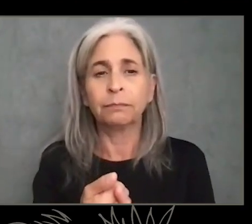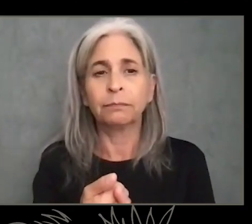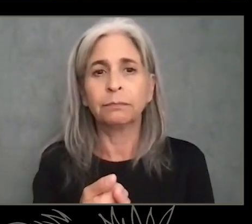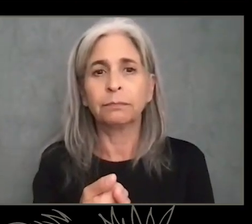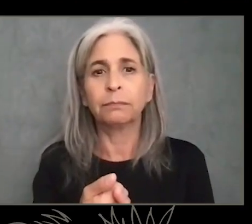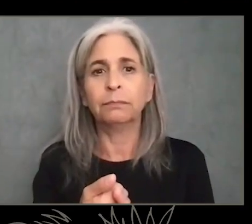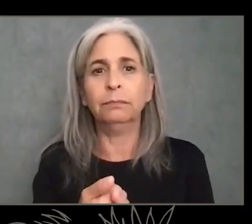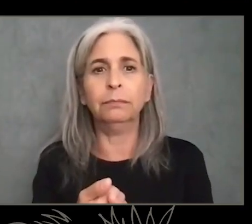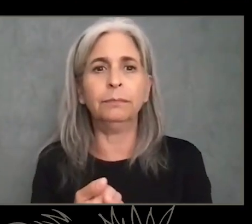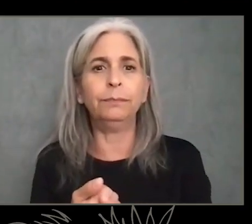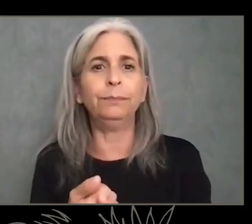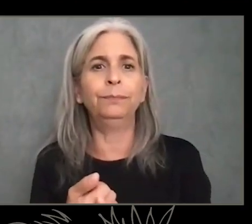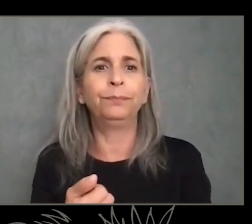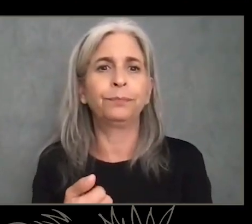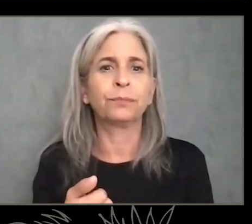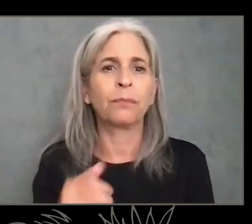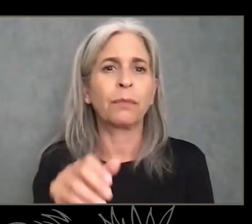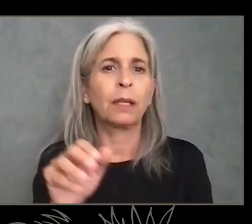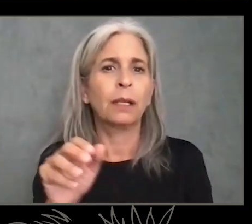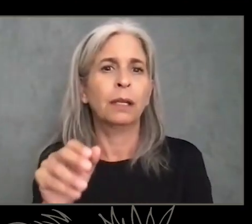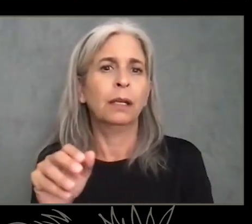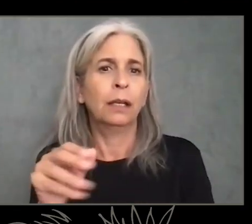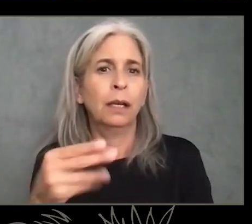Hugging Face Transformers has a model called